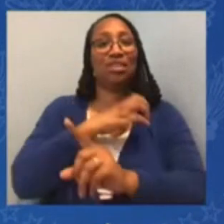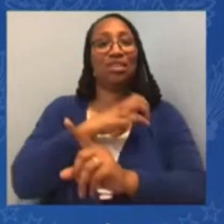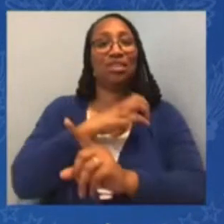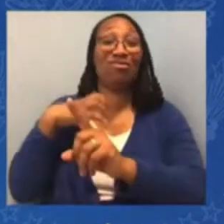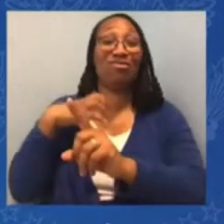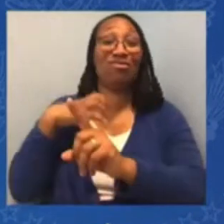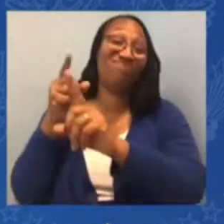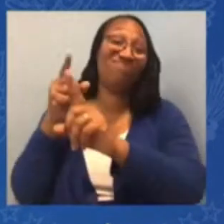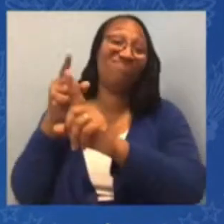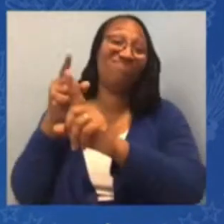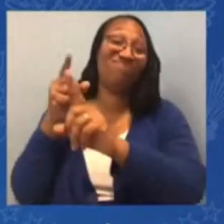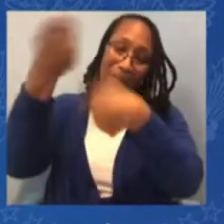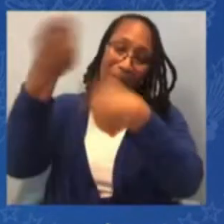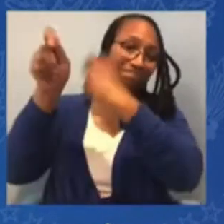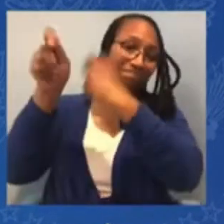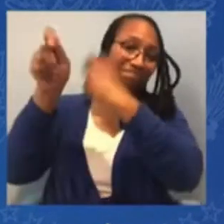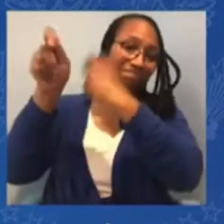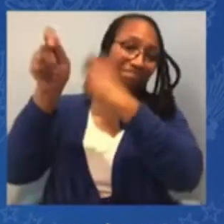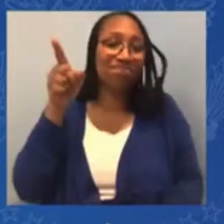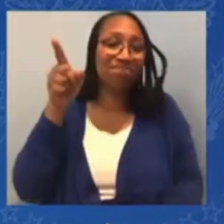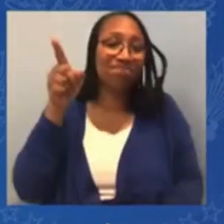states to act as well.